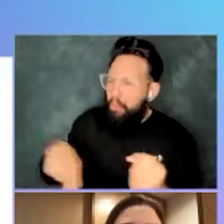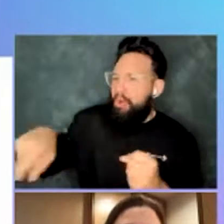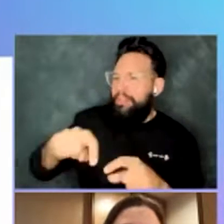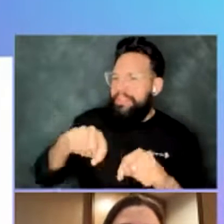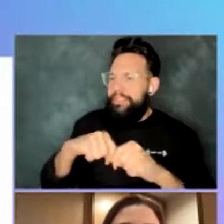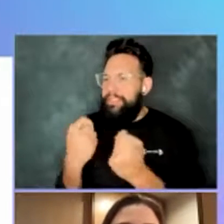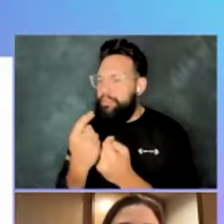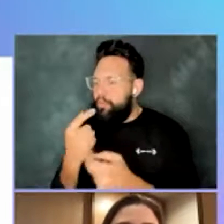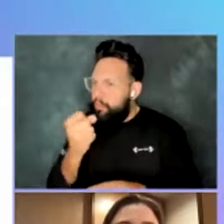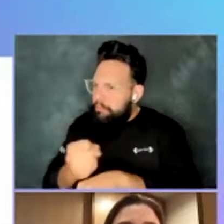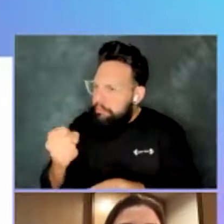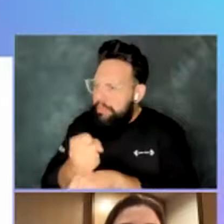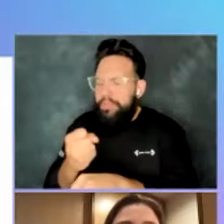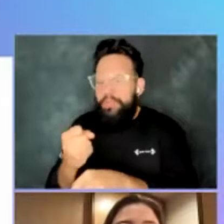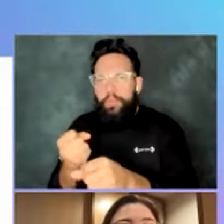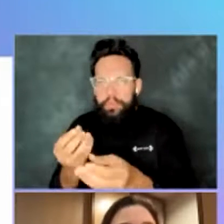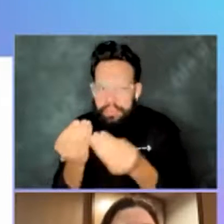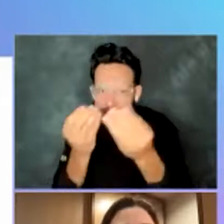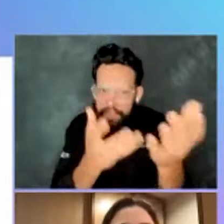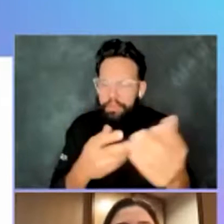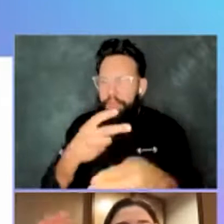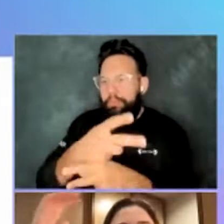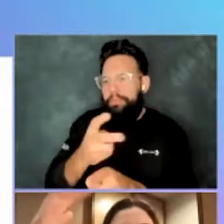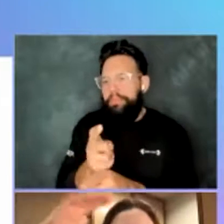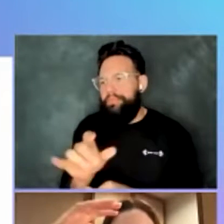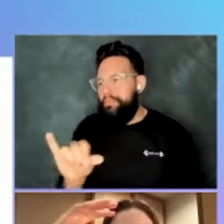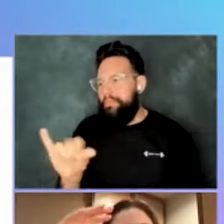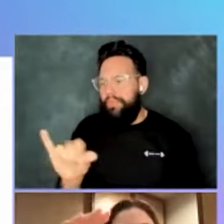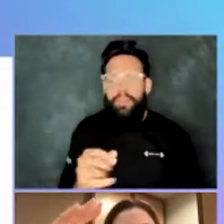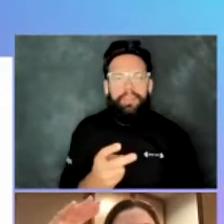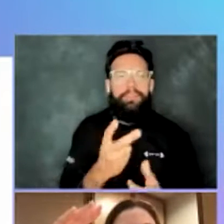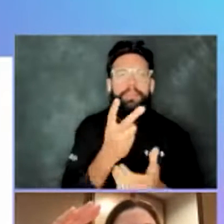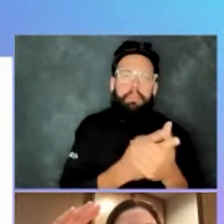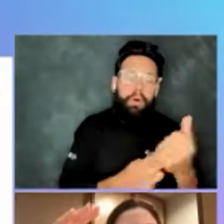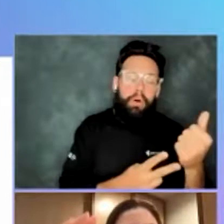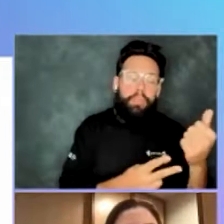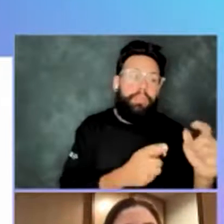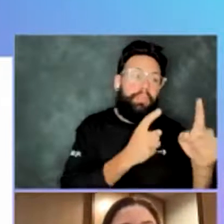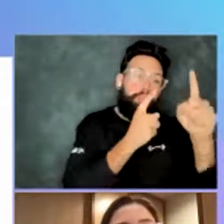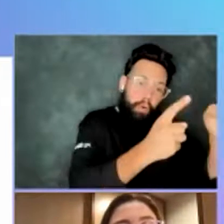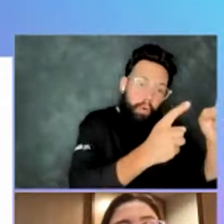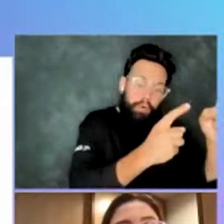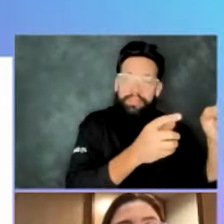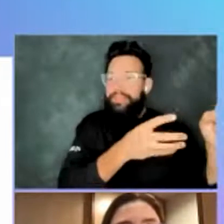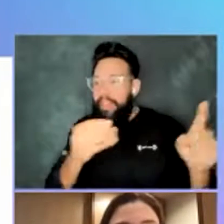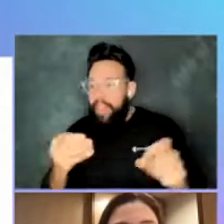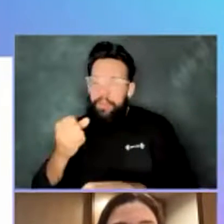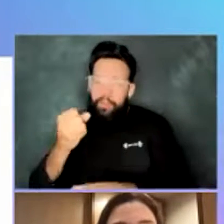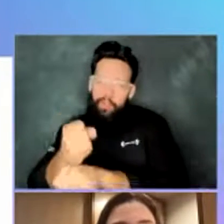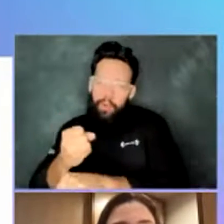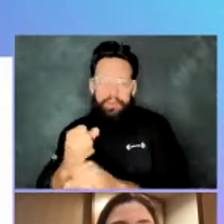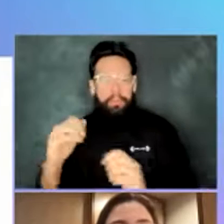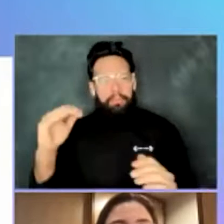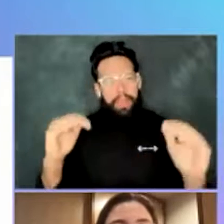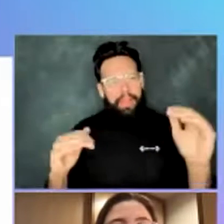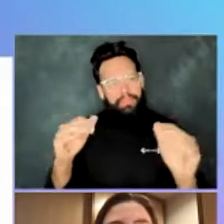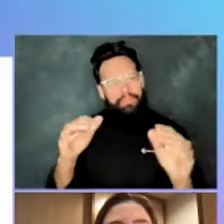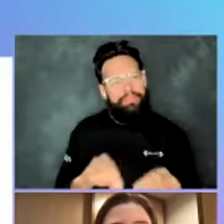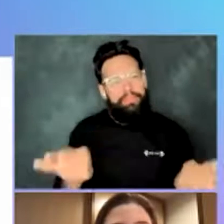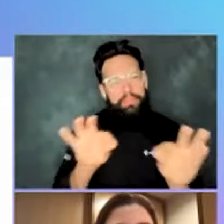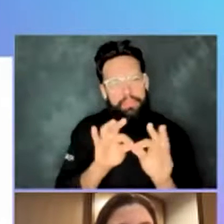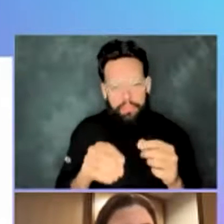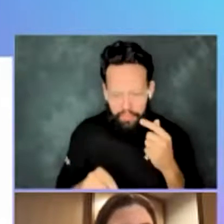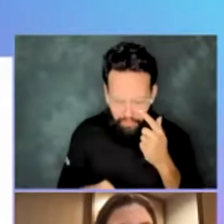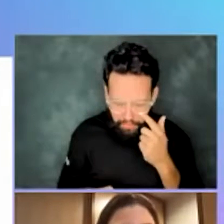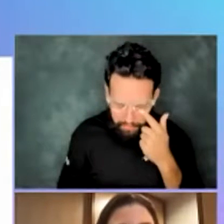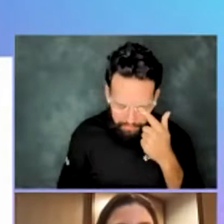Don't underestimate the importance of balancing the top-down and bottom-up strategies. If you get stuck, you're out